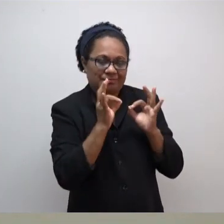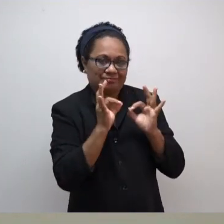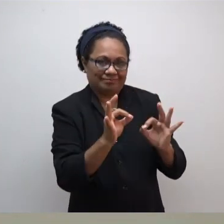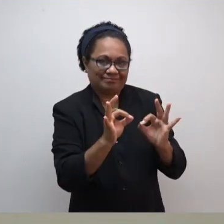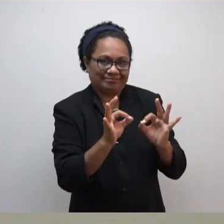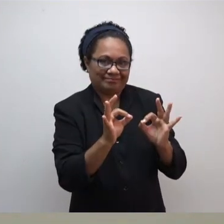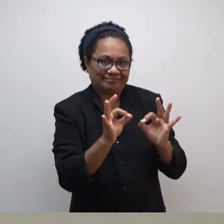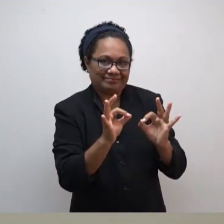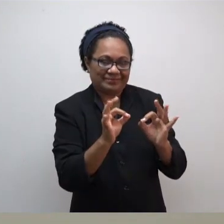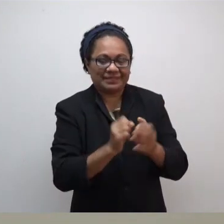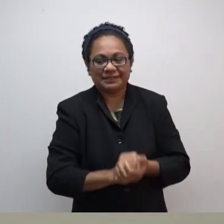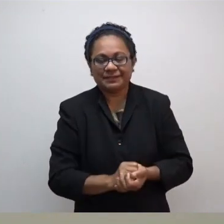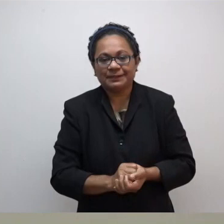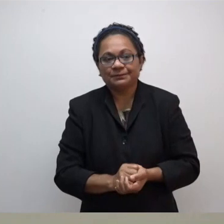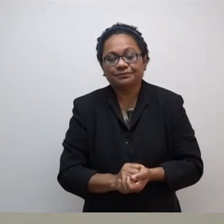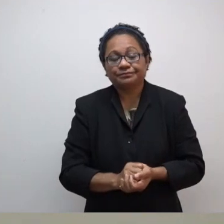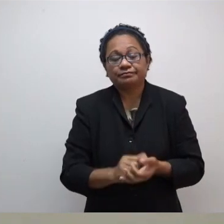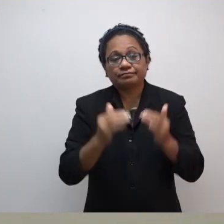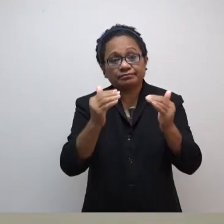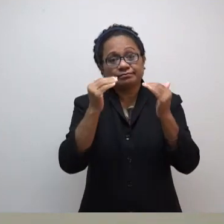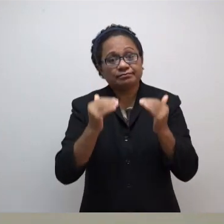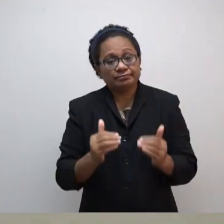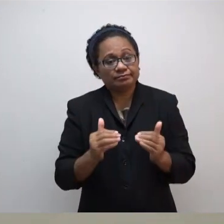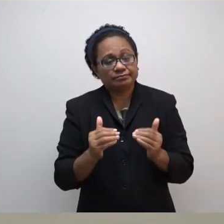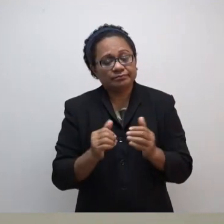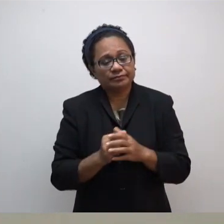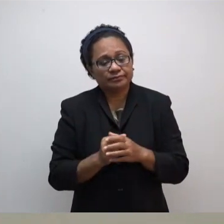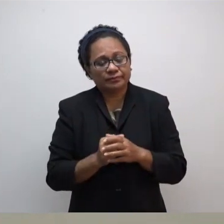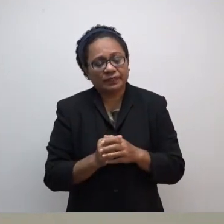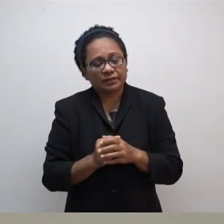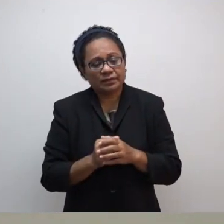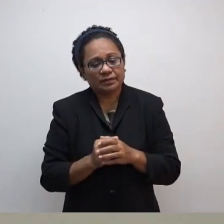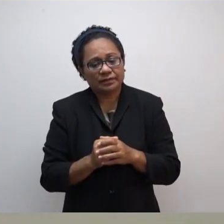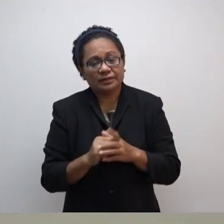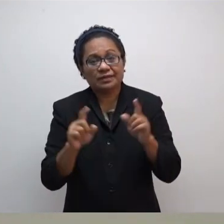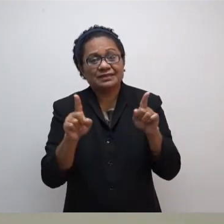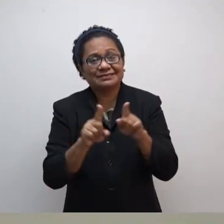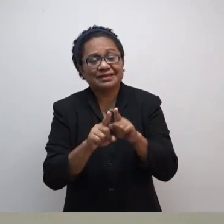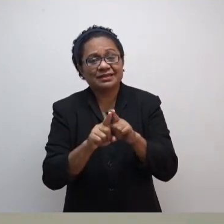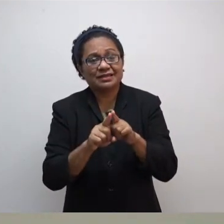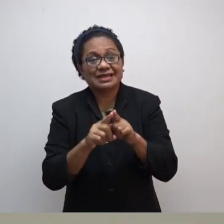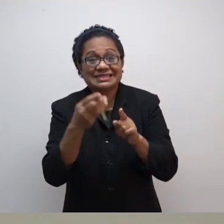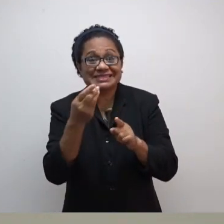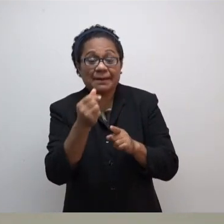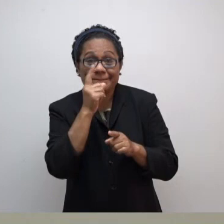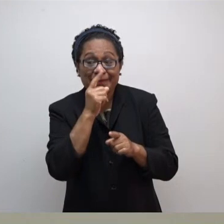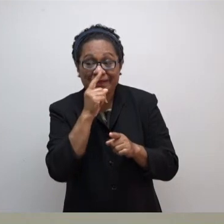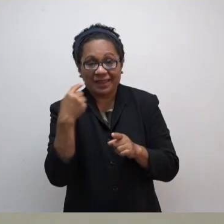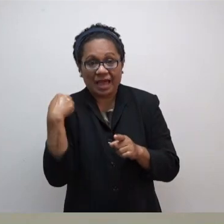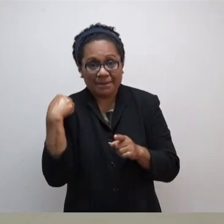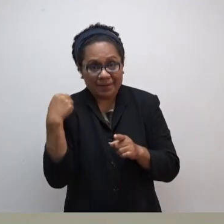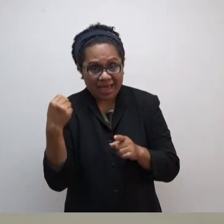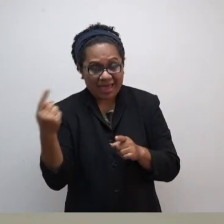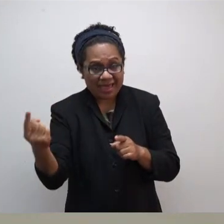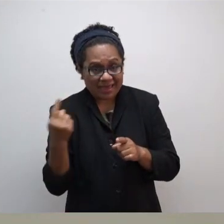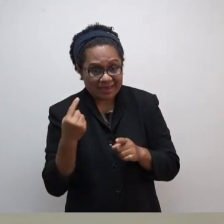efficiency. We have also had a number of people who, for example, have applied, and whilst